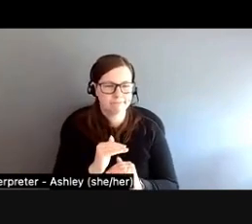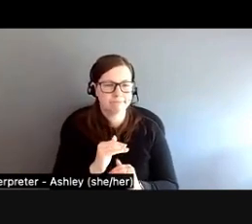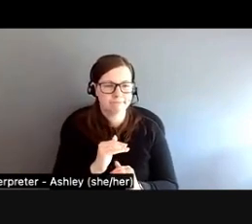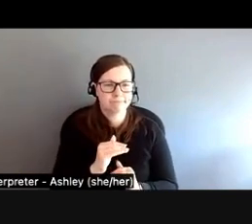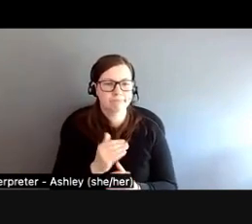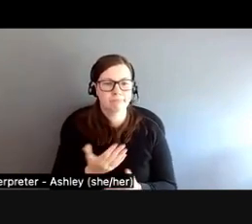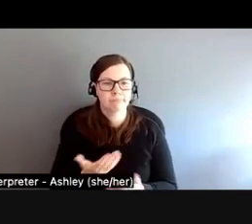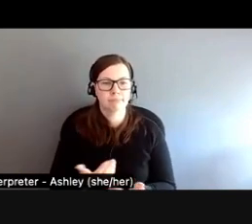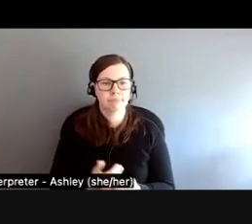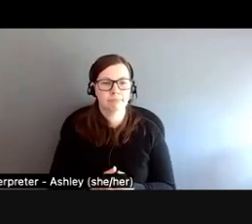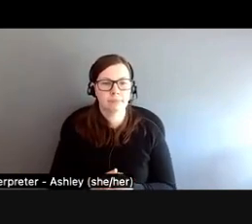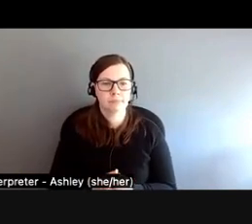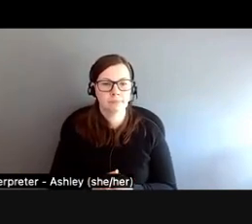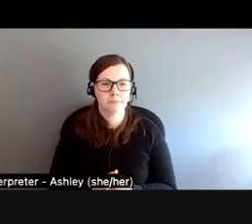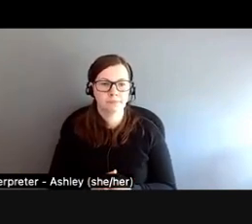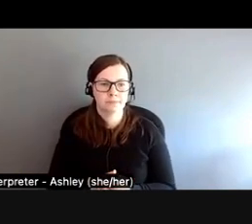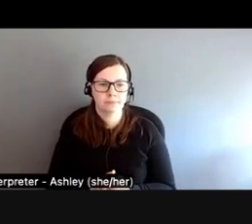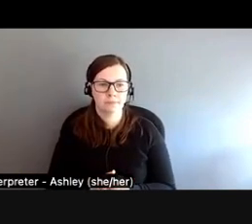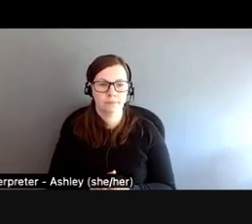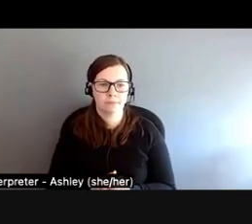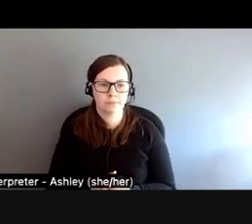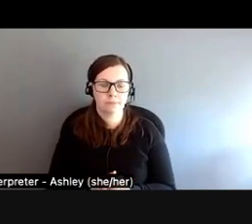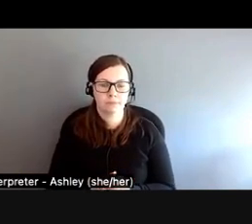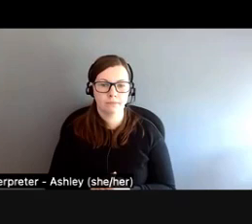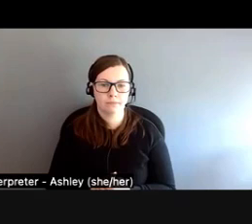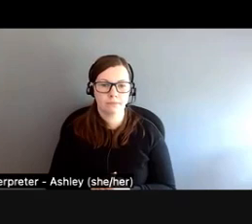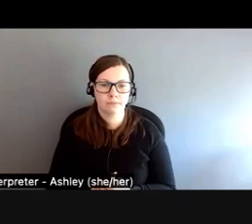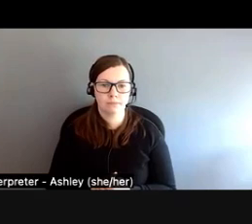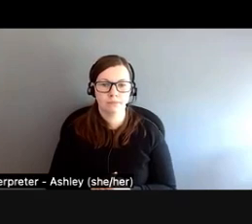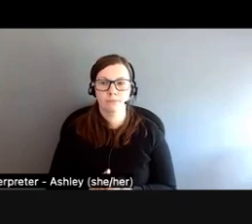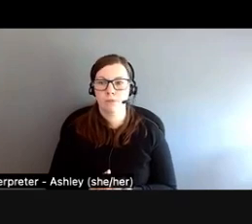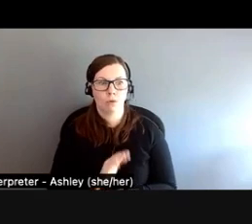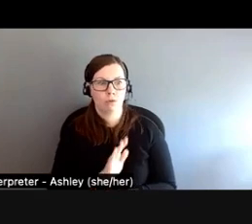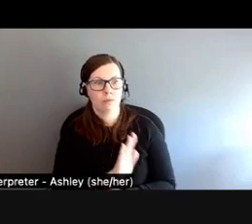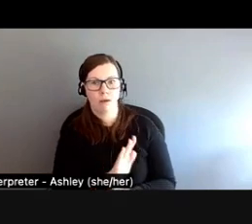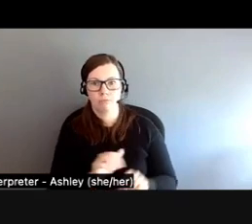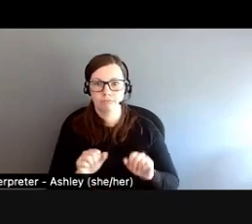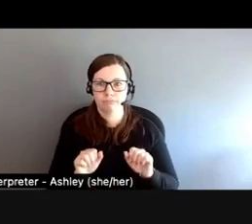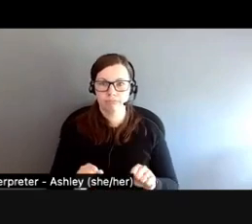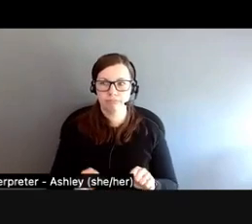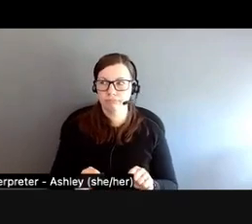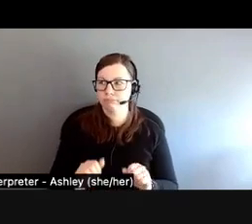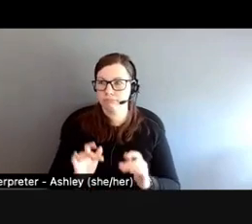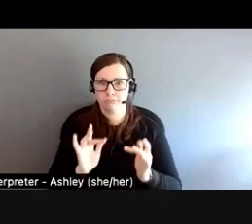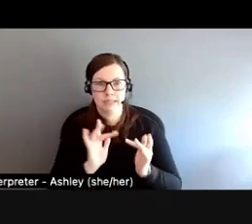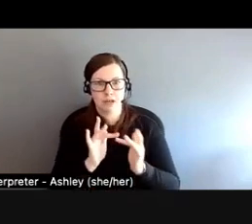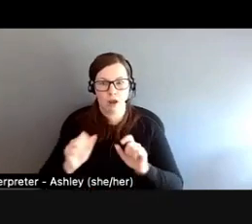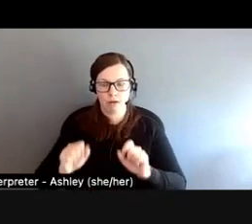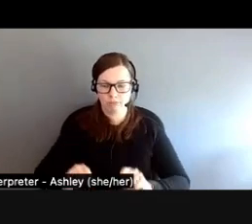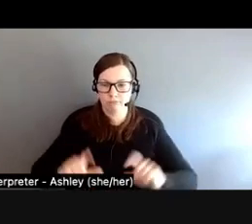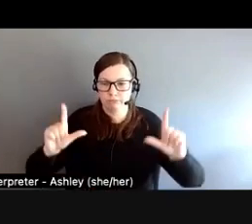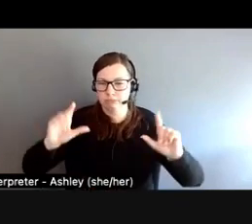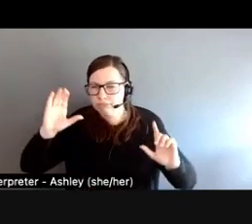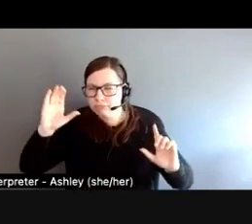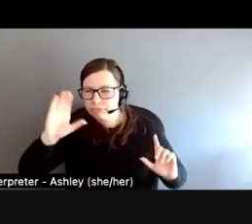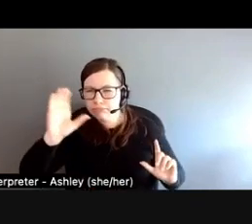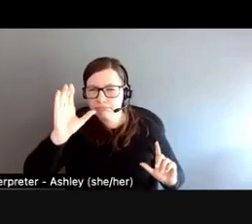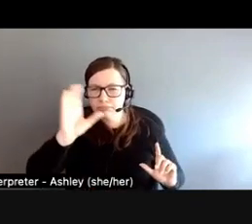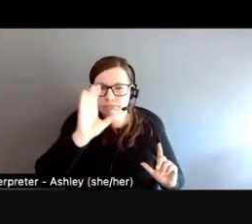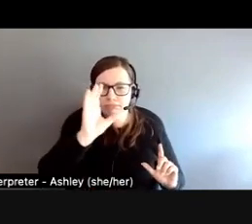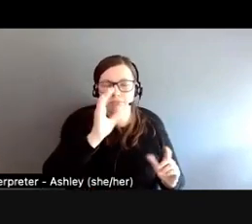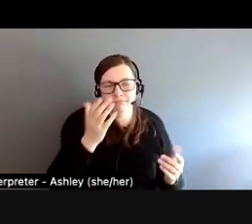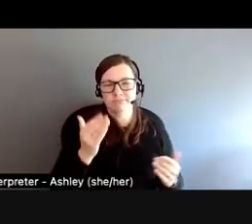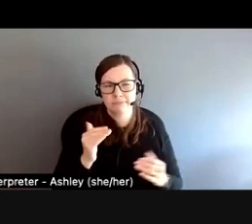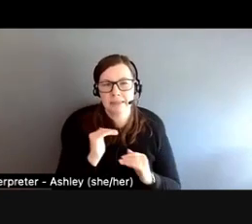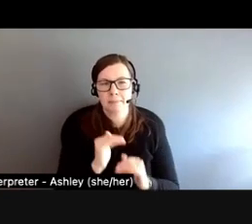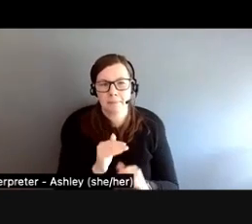and the ability of navigating online or proper searching